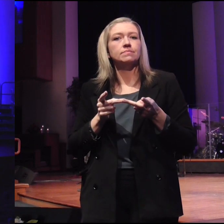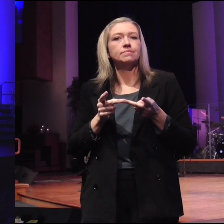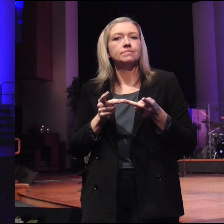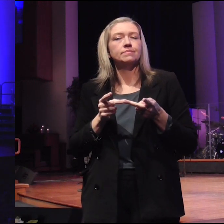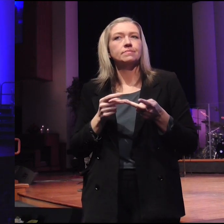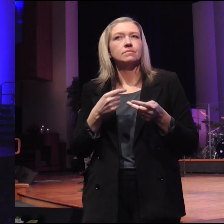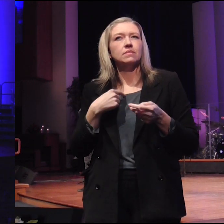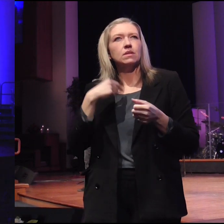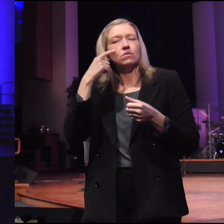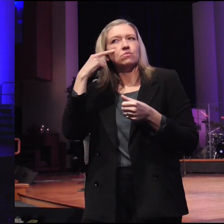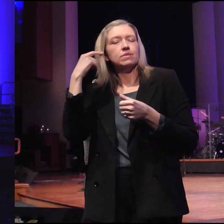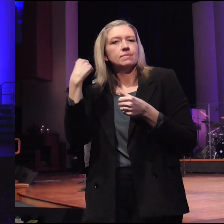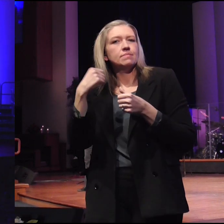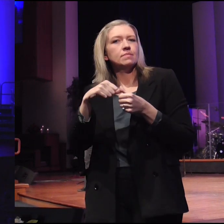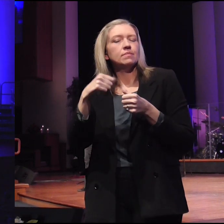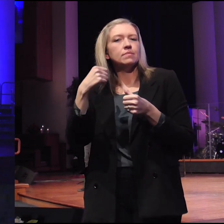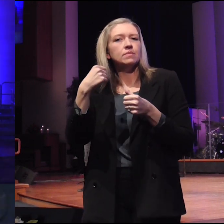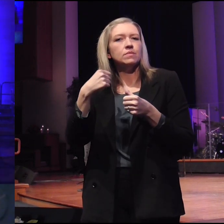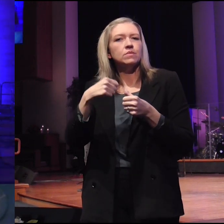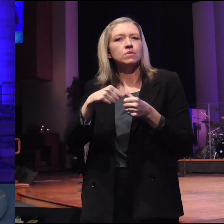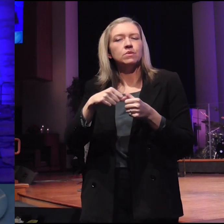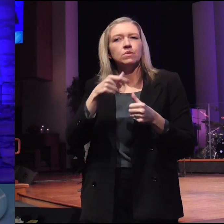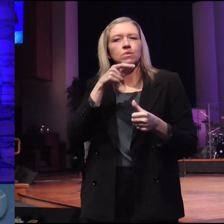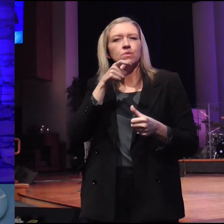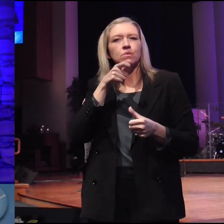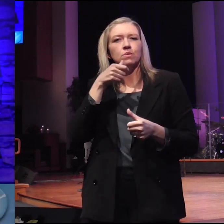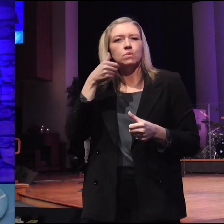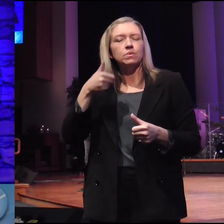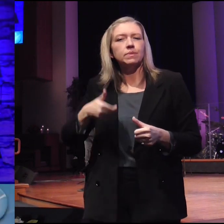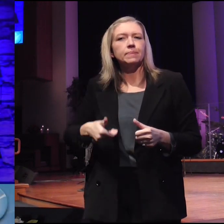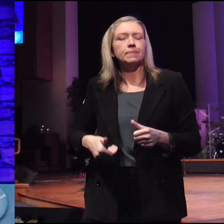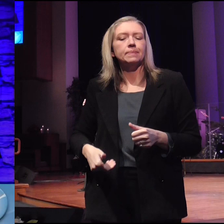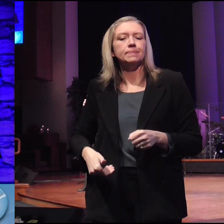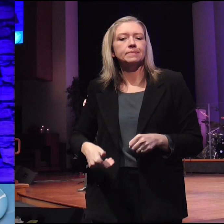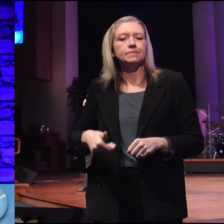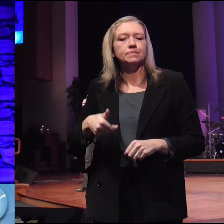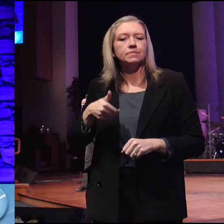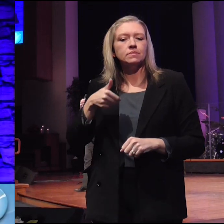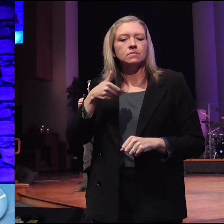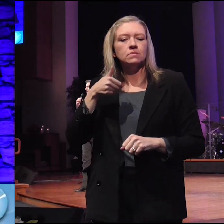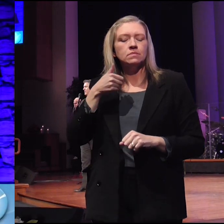I remember who I am,